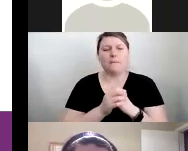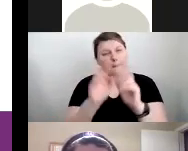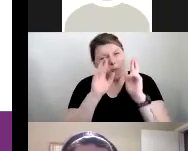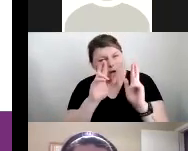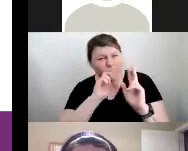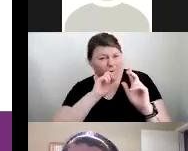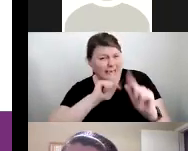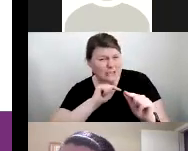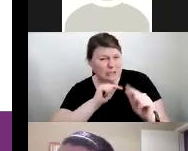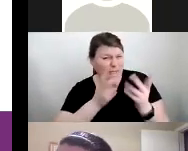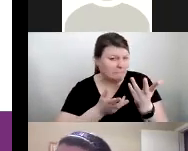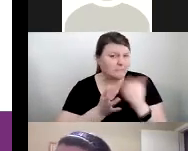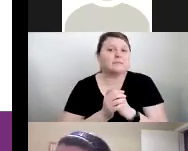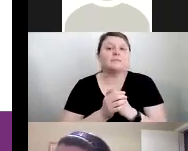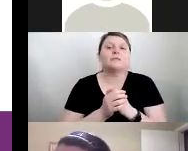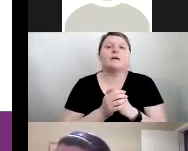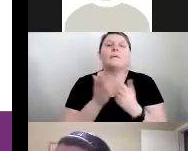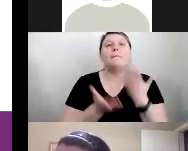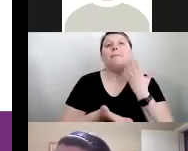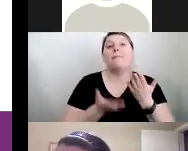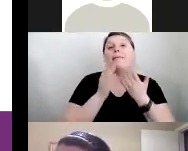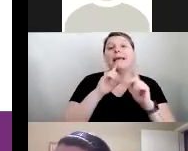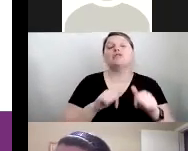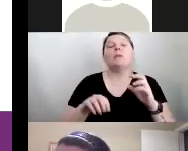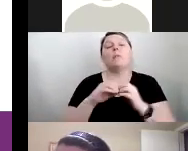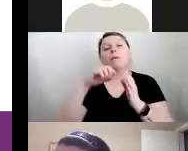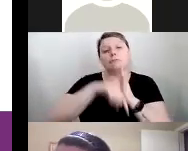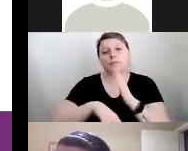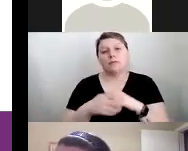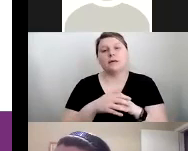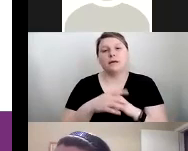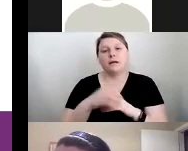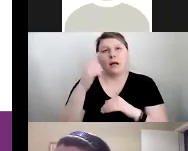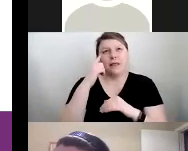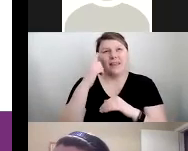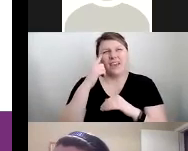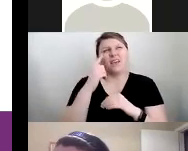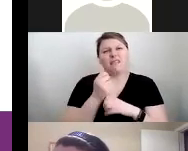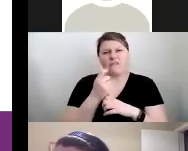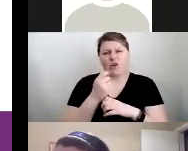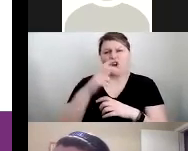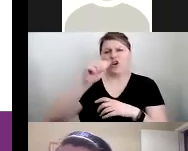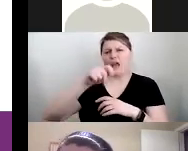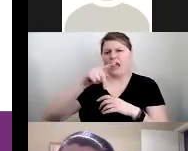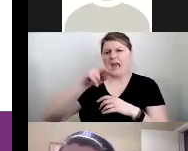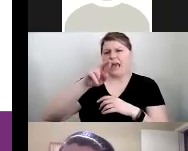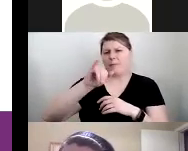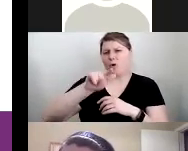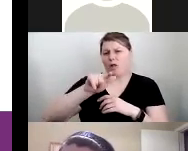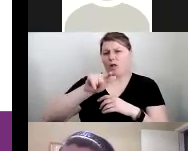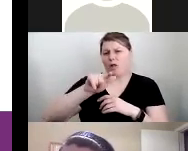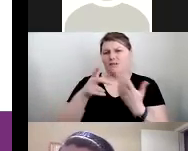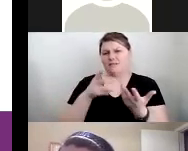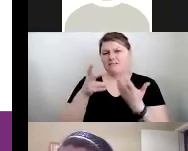question, but let me answer it even further. So I think it's every April we have, it's kind of like